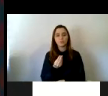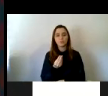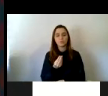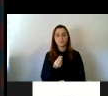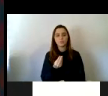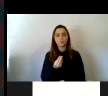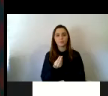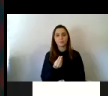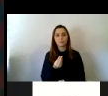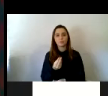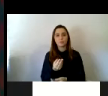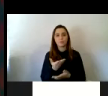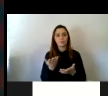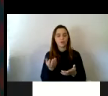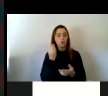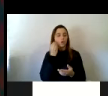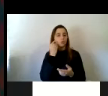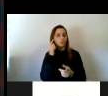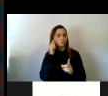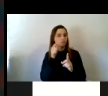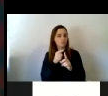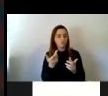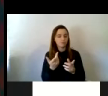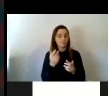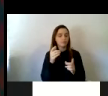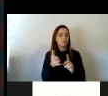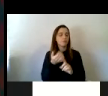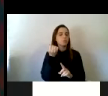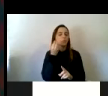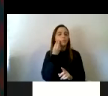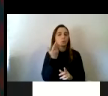to achieve this, we have special programs.